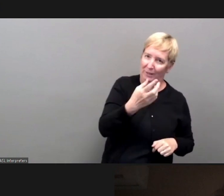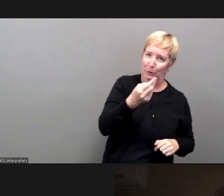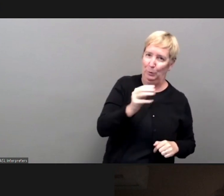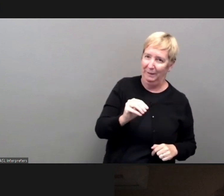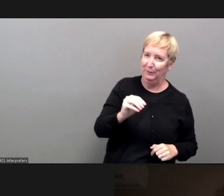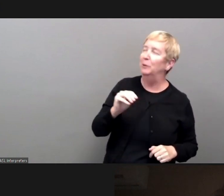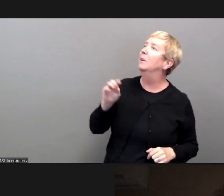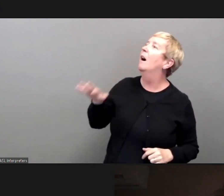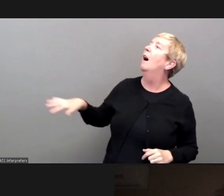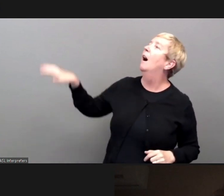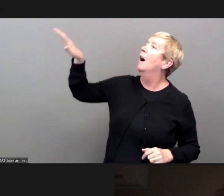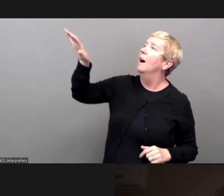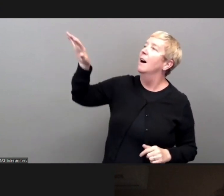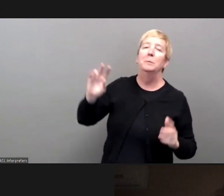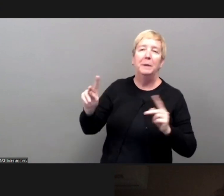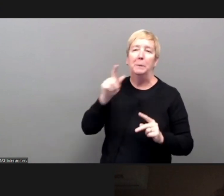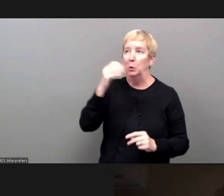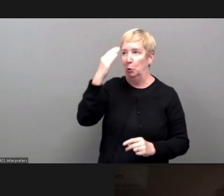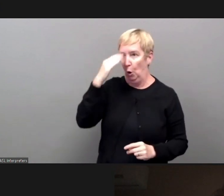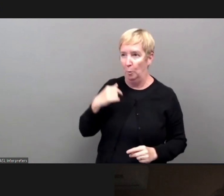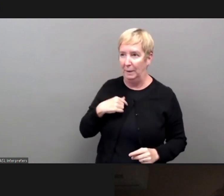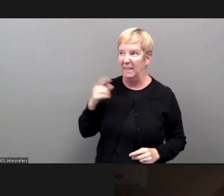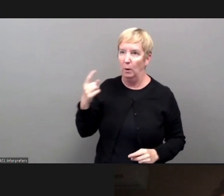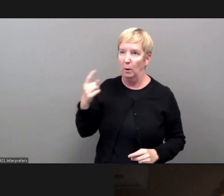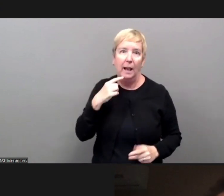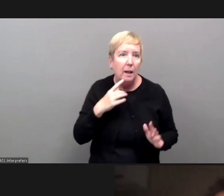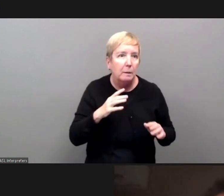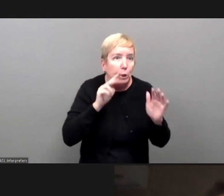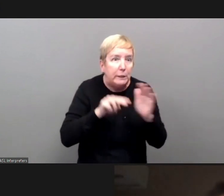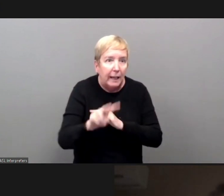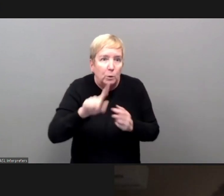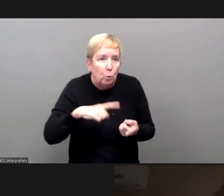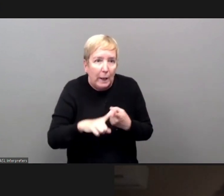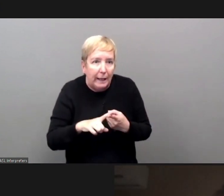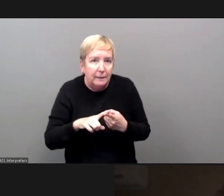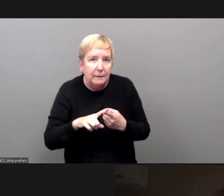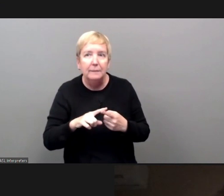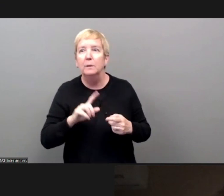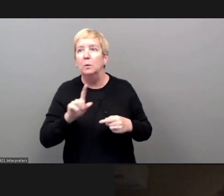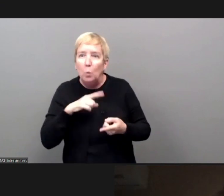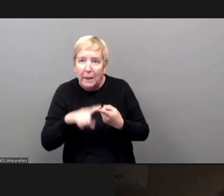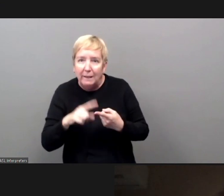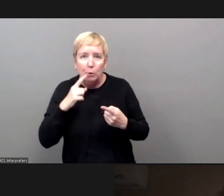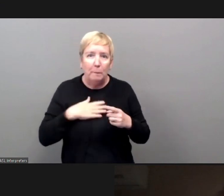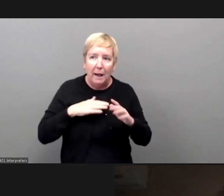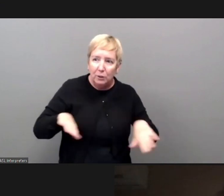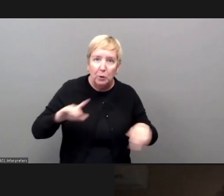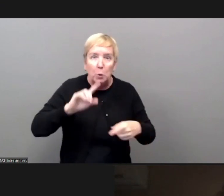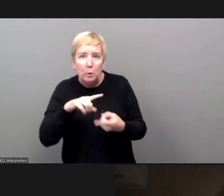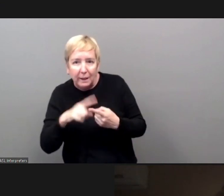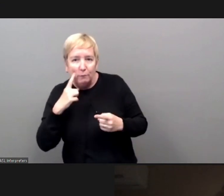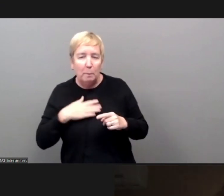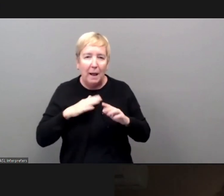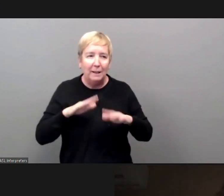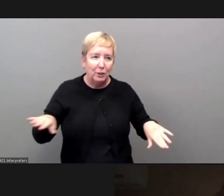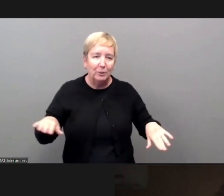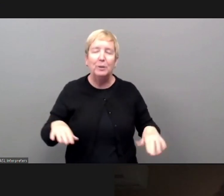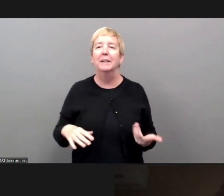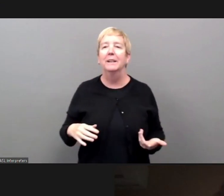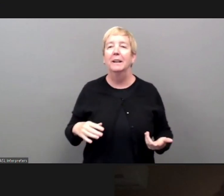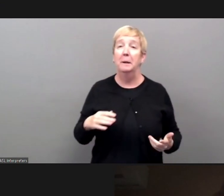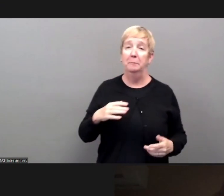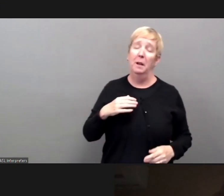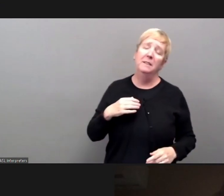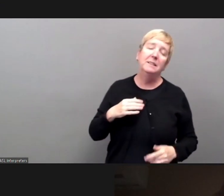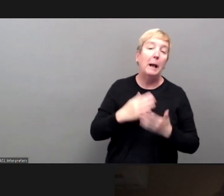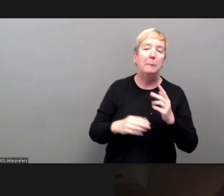between 5 and 11 is asking, like, so when do you think the vaccine is going to be available? When can I get my kids vaccinated? I have a kid who's 11 and a half.